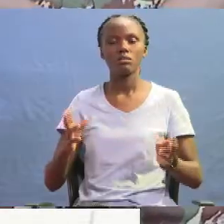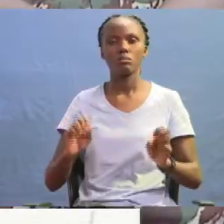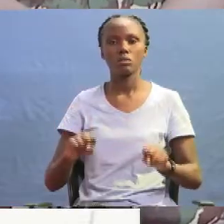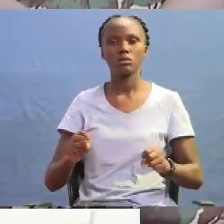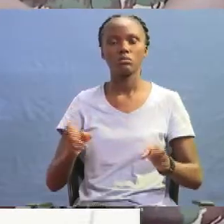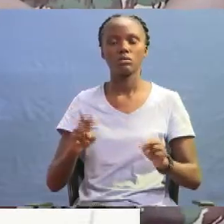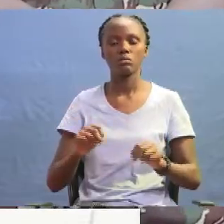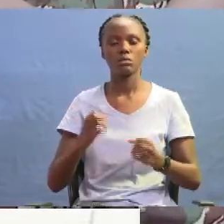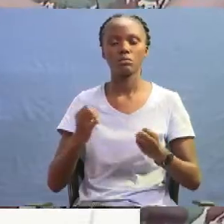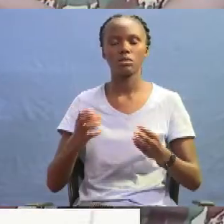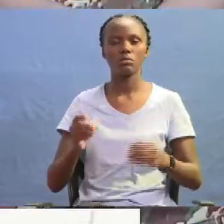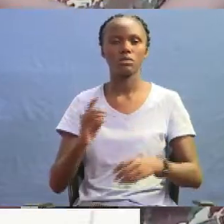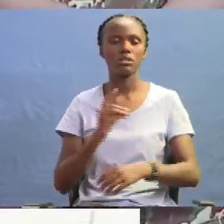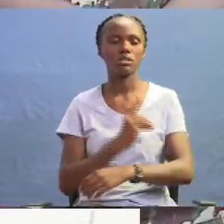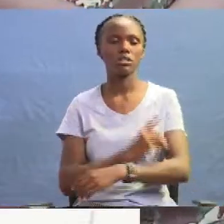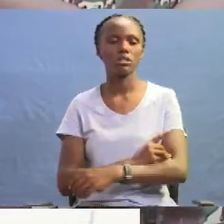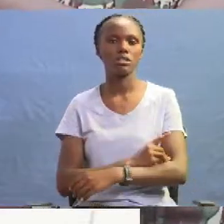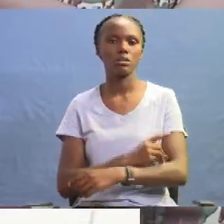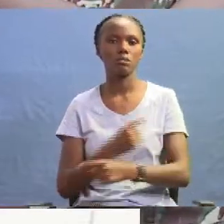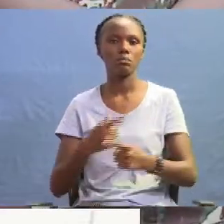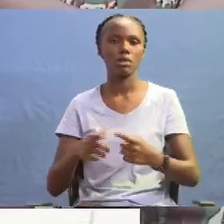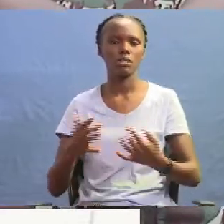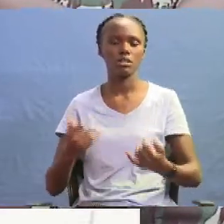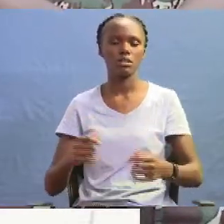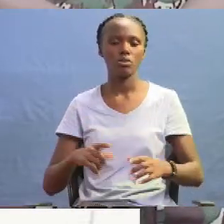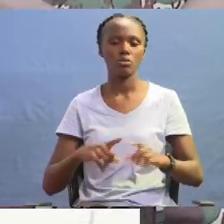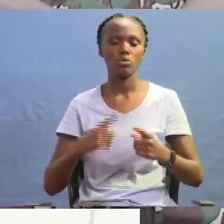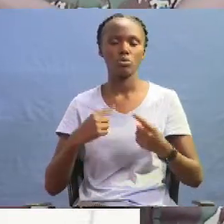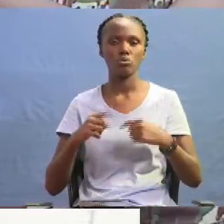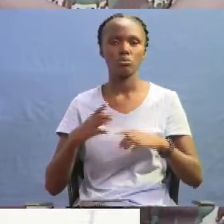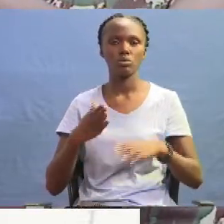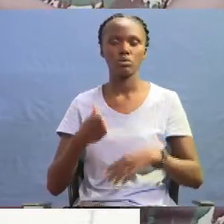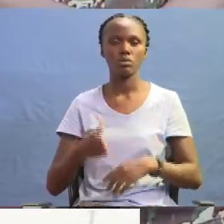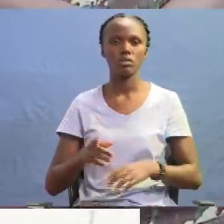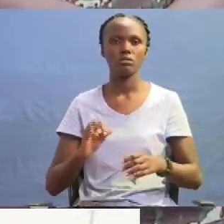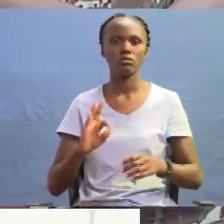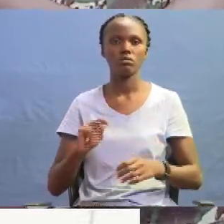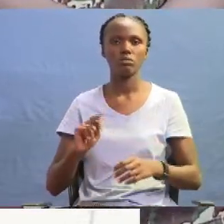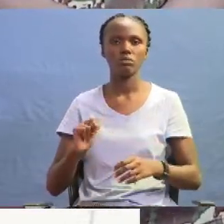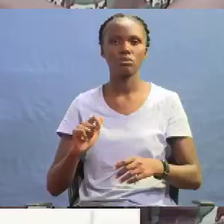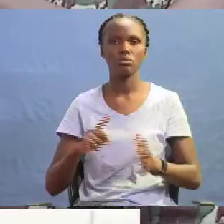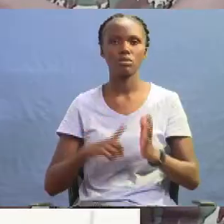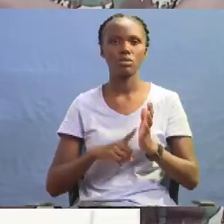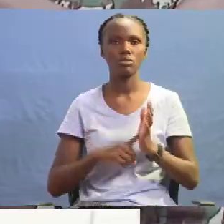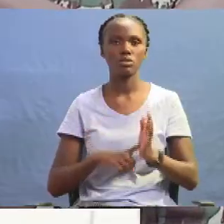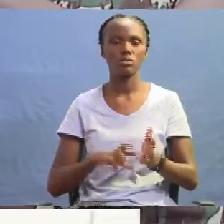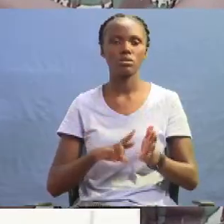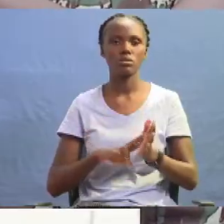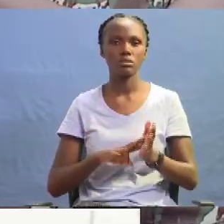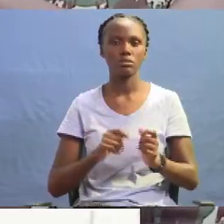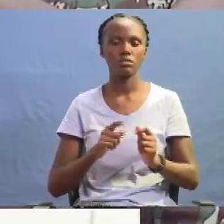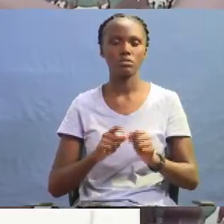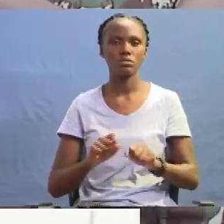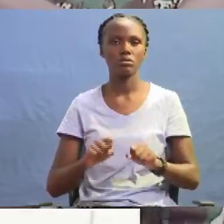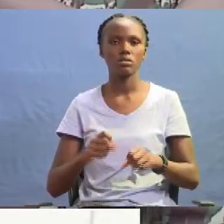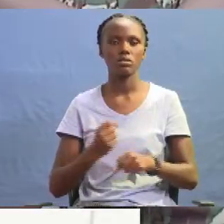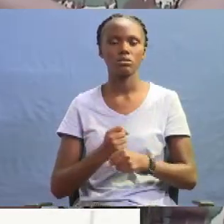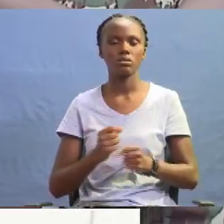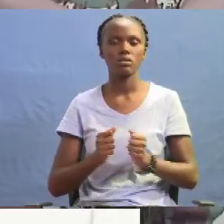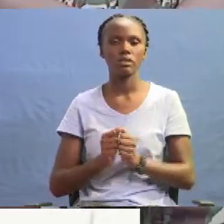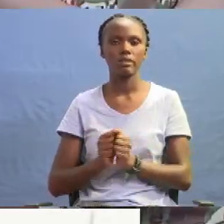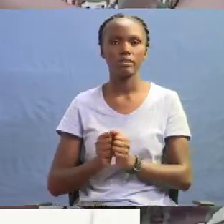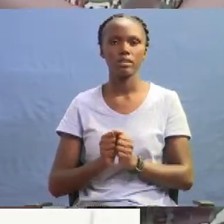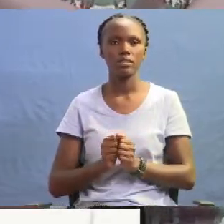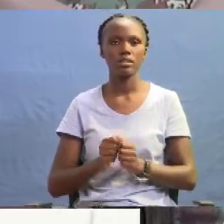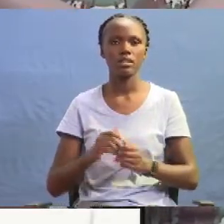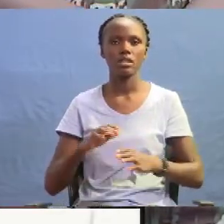limeendelea sana kwa siku nyingi. Sasa imebidi sisi kama mwakilishi wa watu wa Funyula na jamii yote watu ya Sania